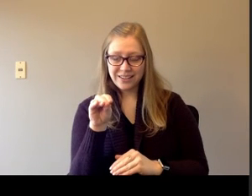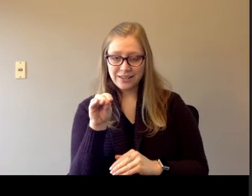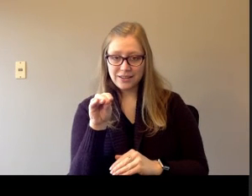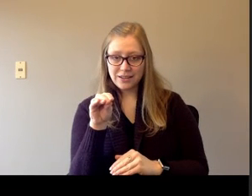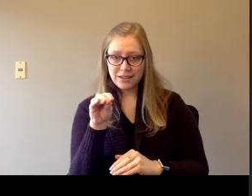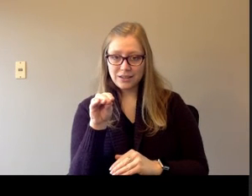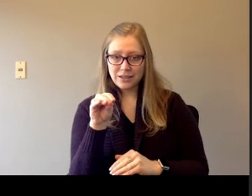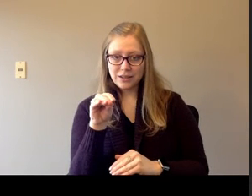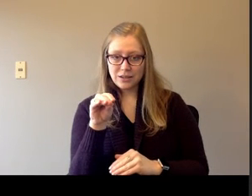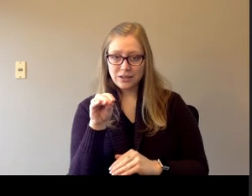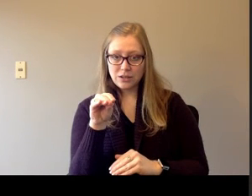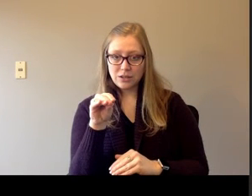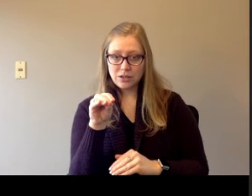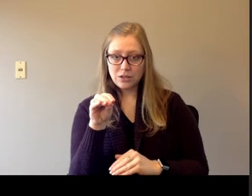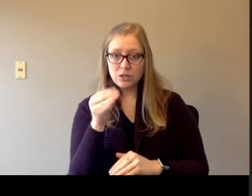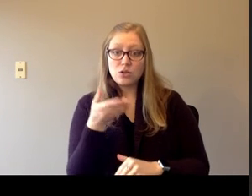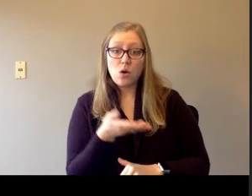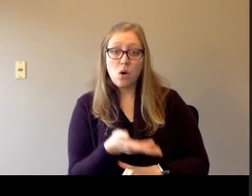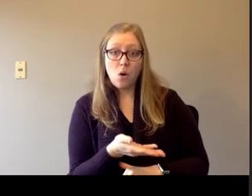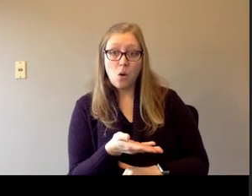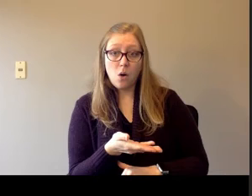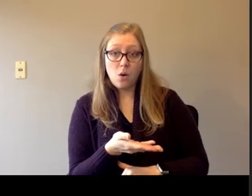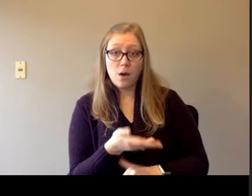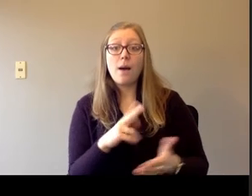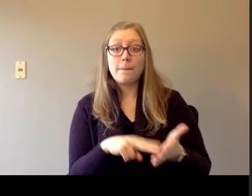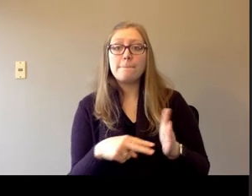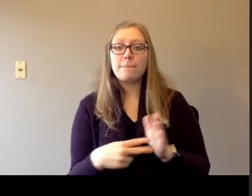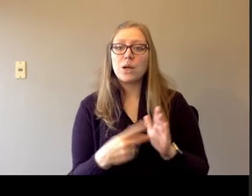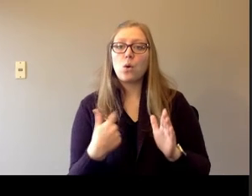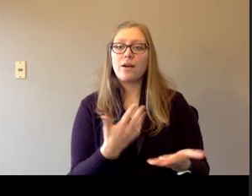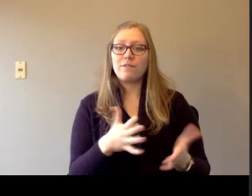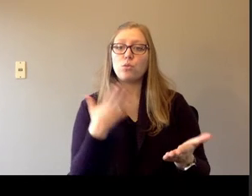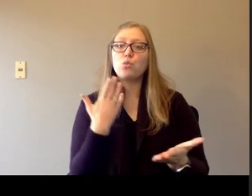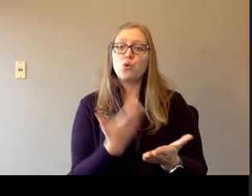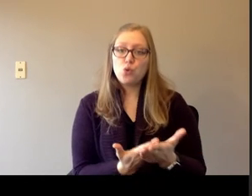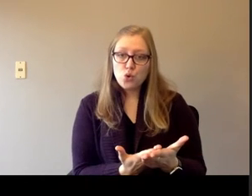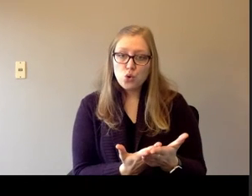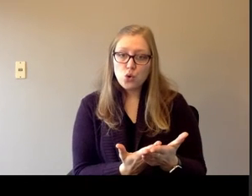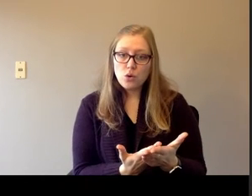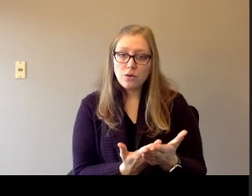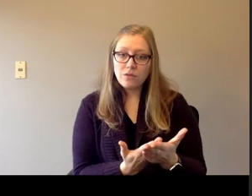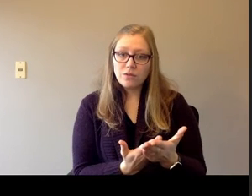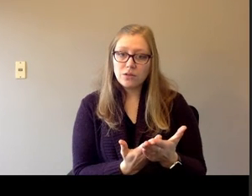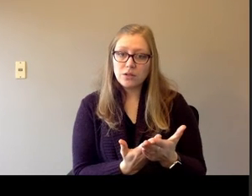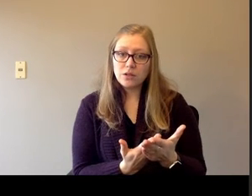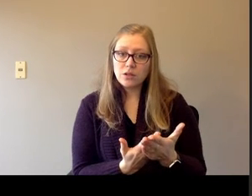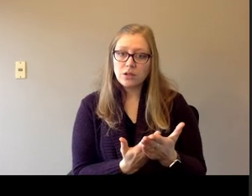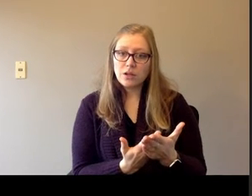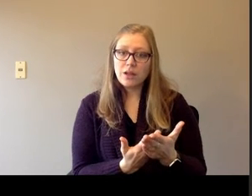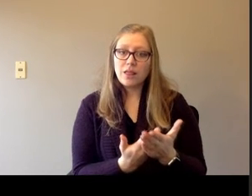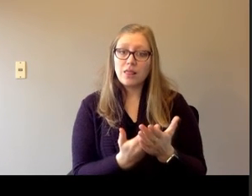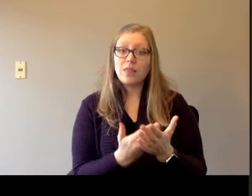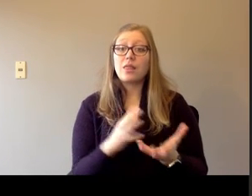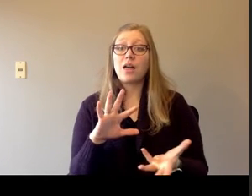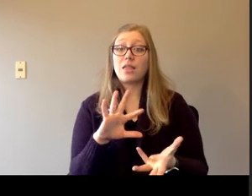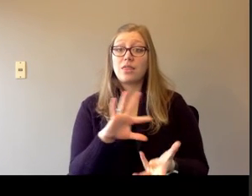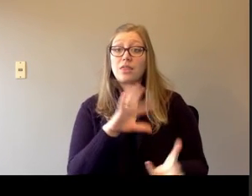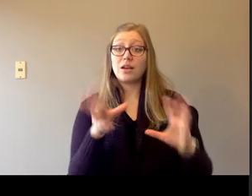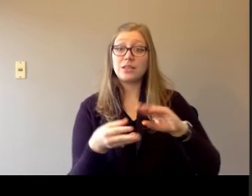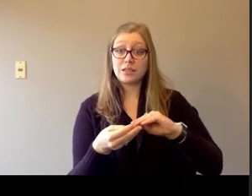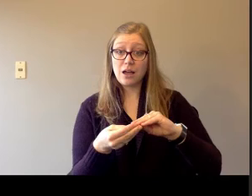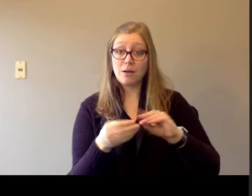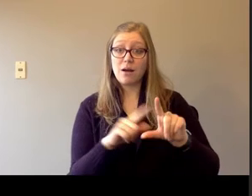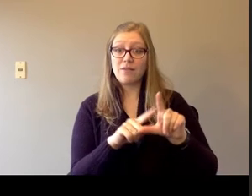we've proved the theorem that the triangle's sum of the angles is going to be